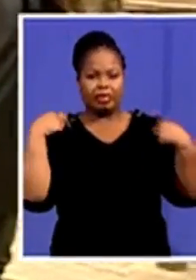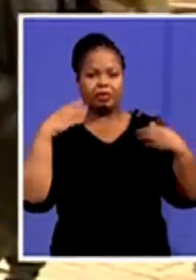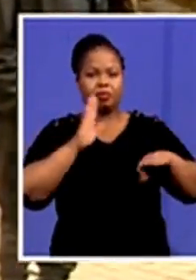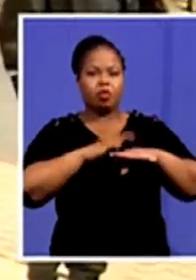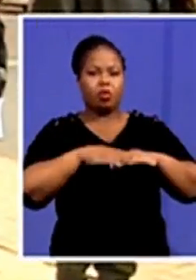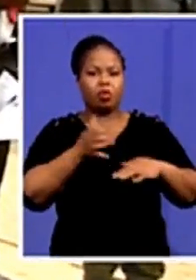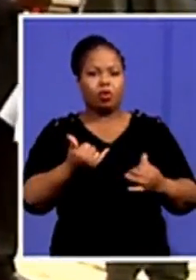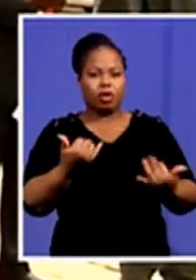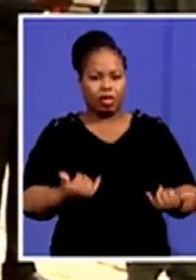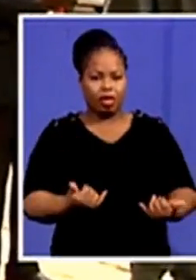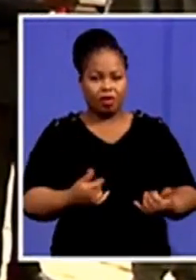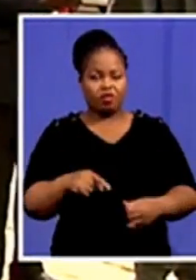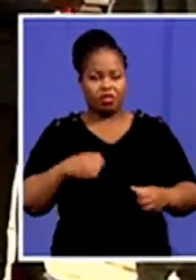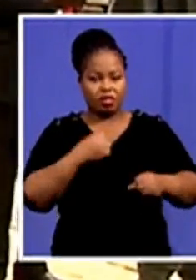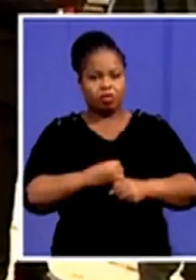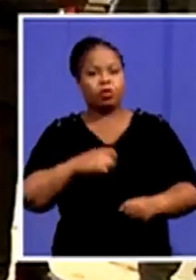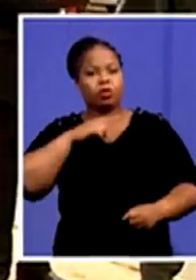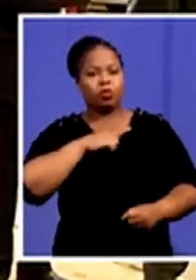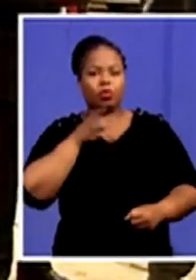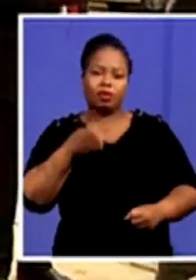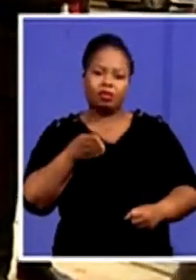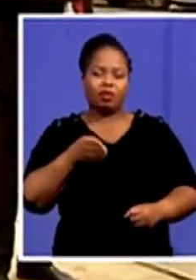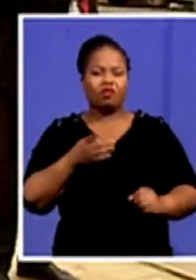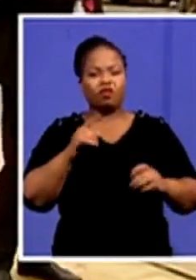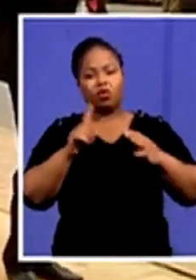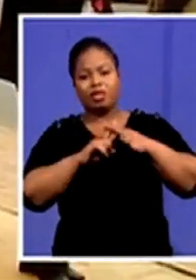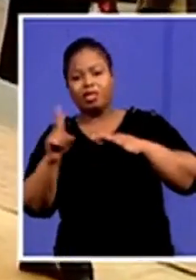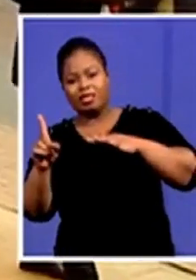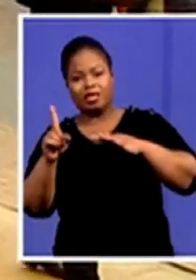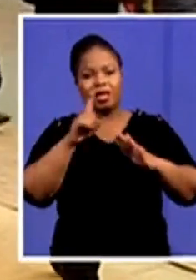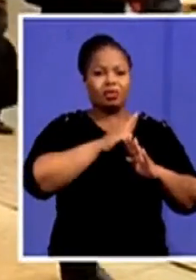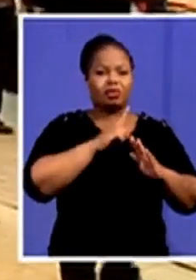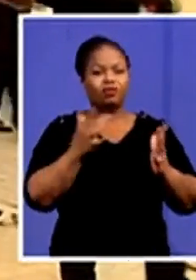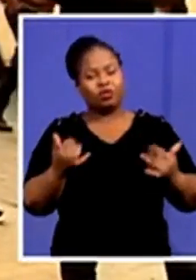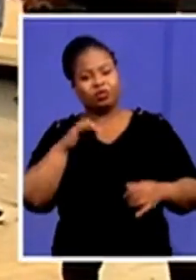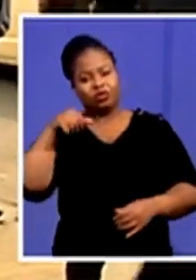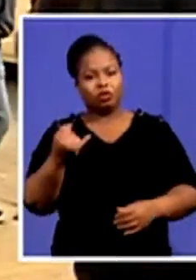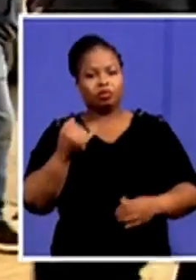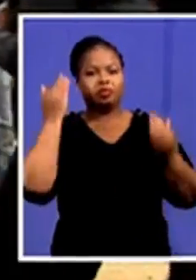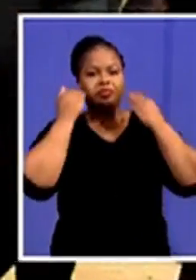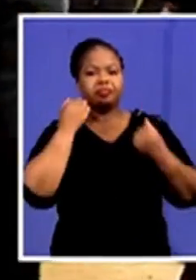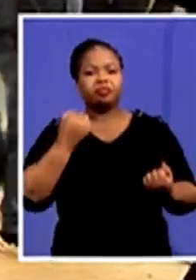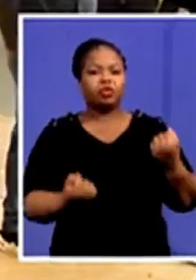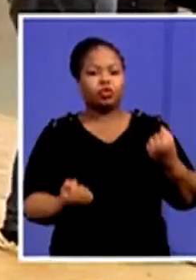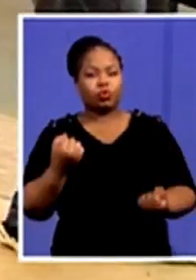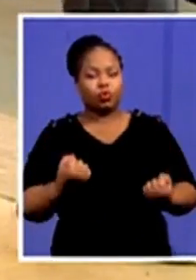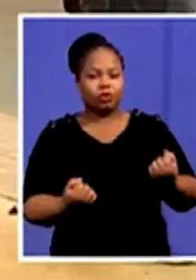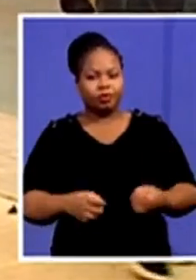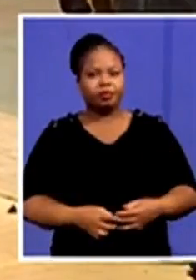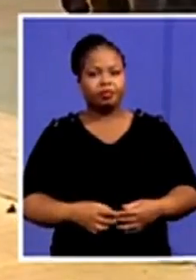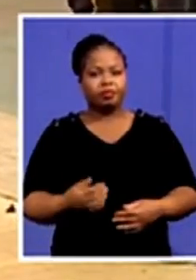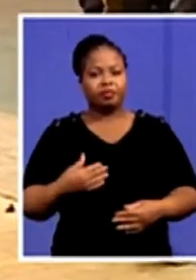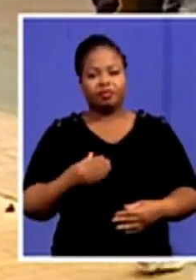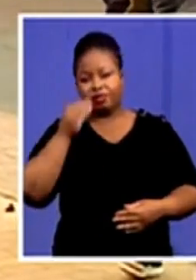it comes to entrance and exit into the Johannesburg Magistrates Court. And we know that the journalists have